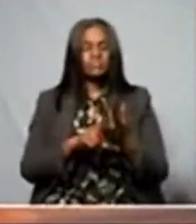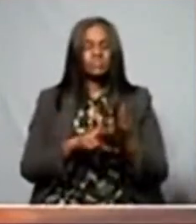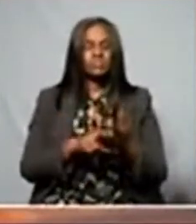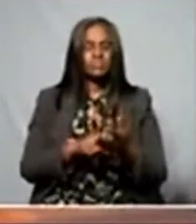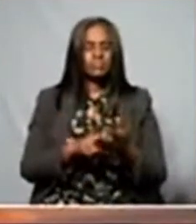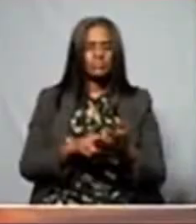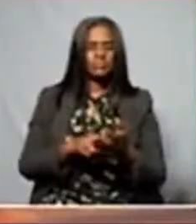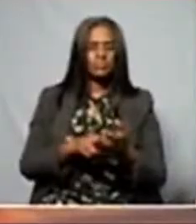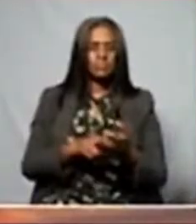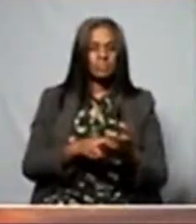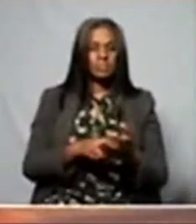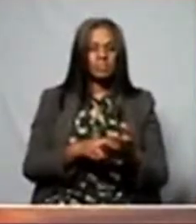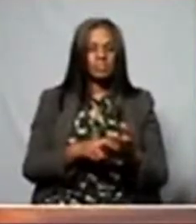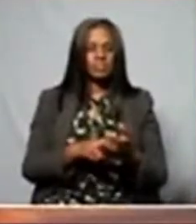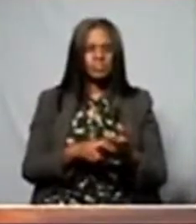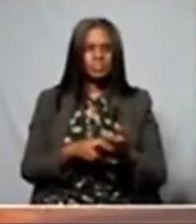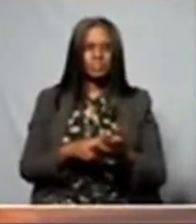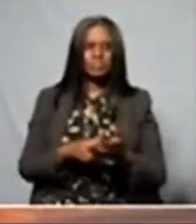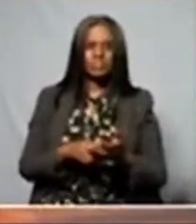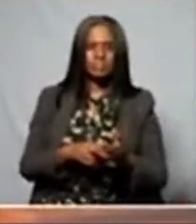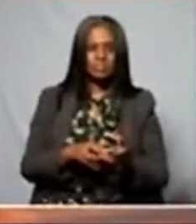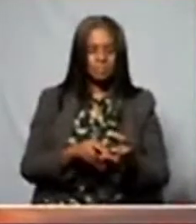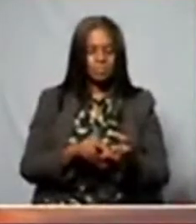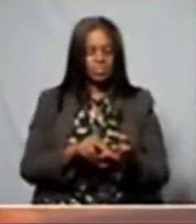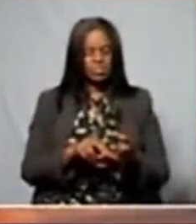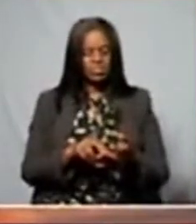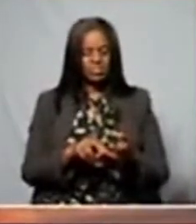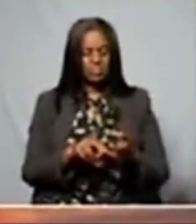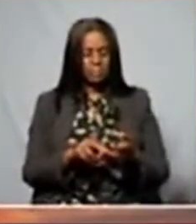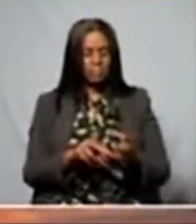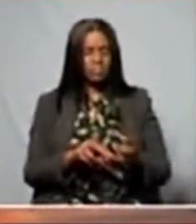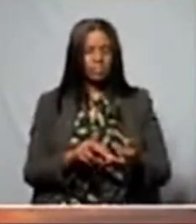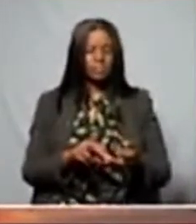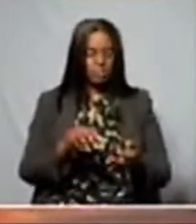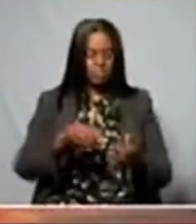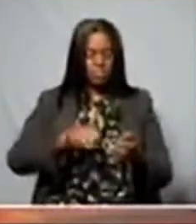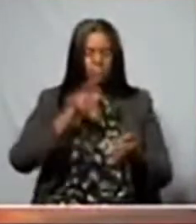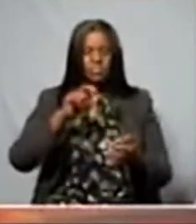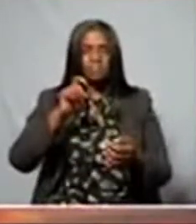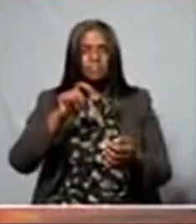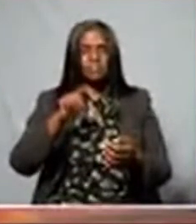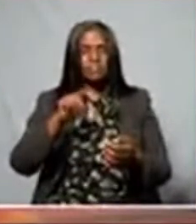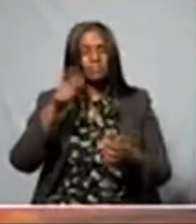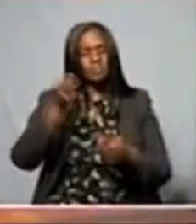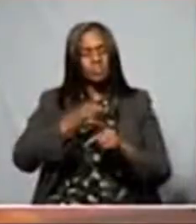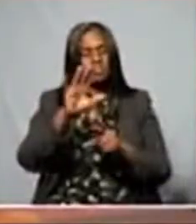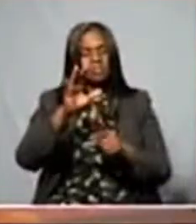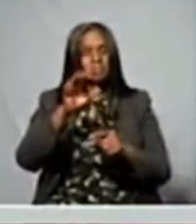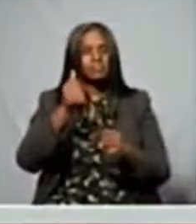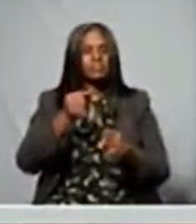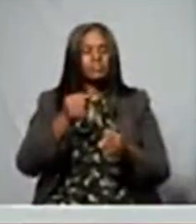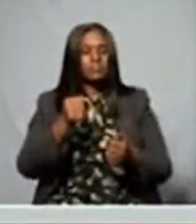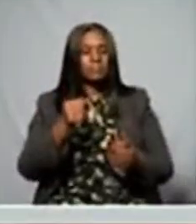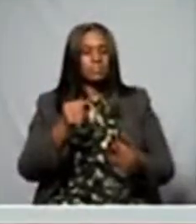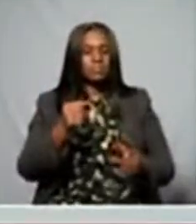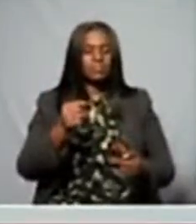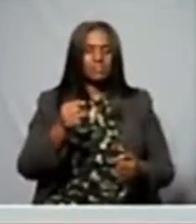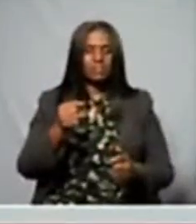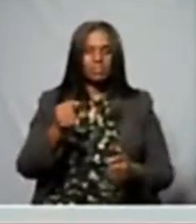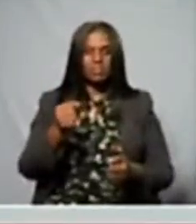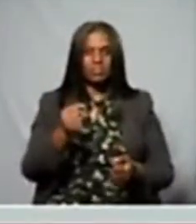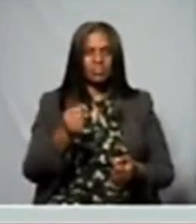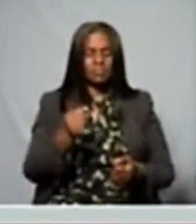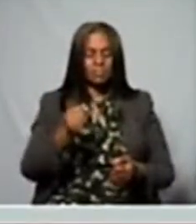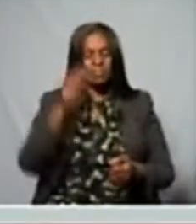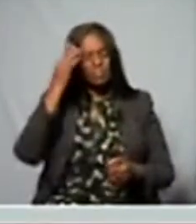Highlighting one, at least, we need to know how much we were supposed to be given from your budgeting point of view. We know not what we know